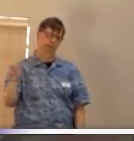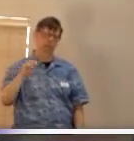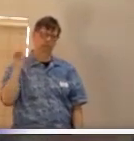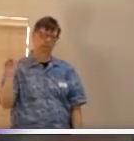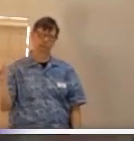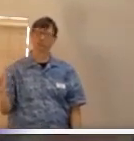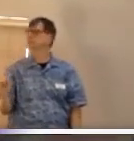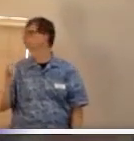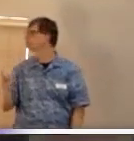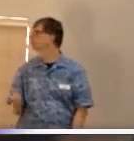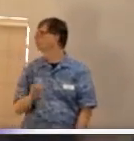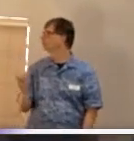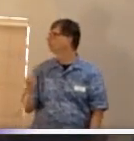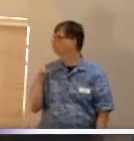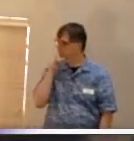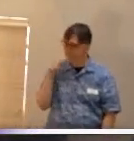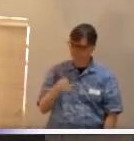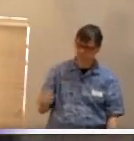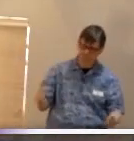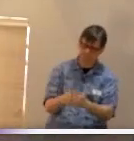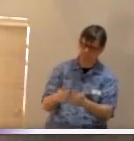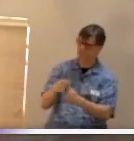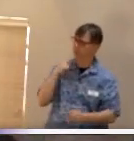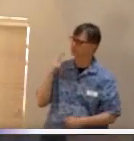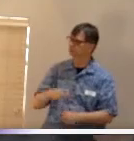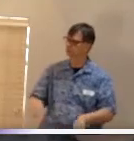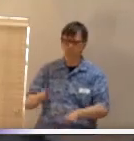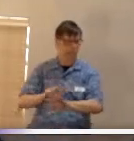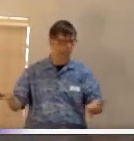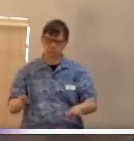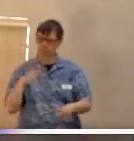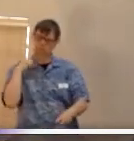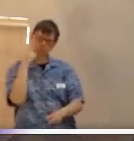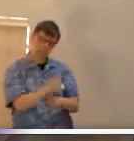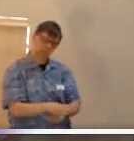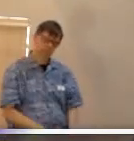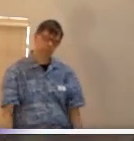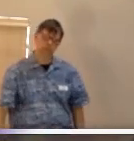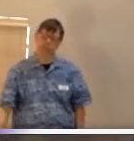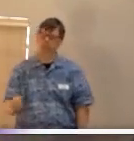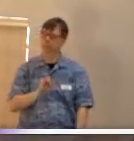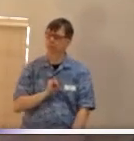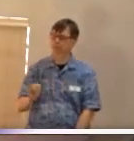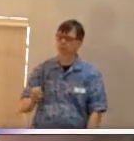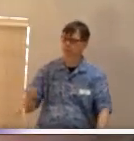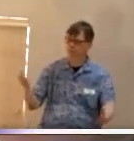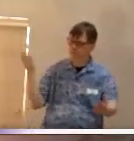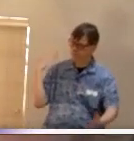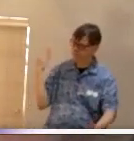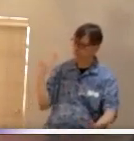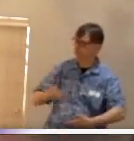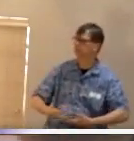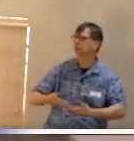Japan, Tachikawa Air Force Base. And when I was born to my mother, I did not have a name. I was born,